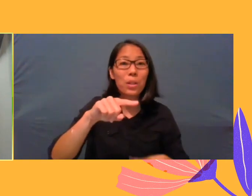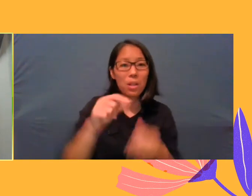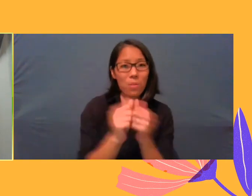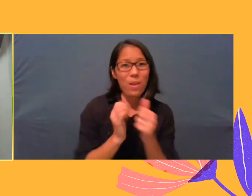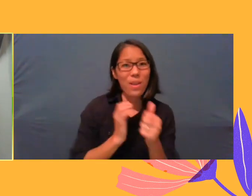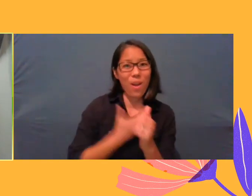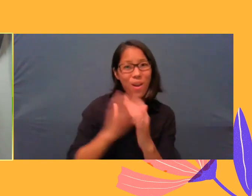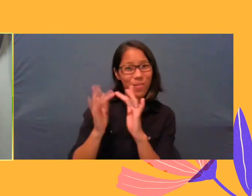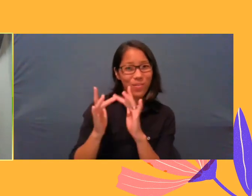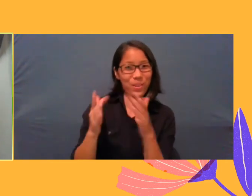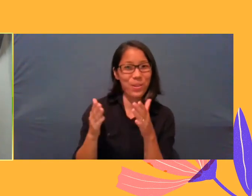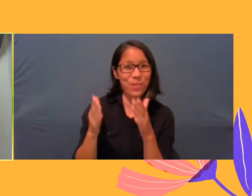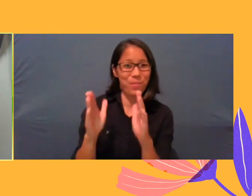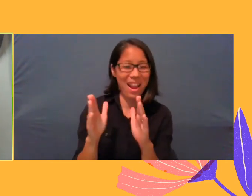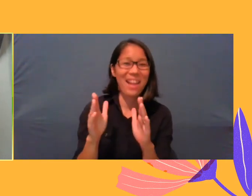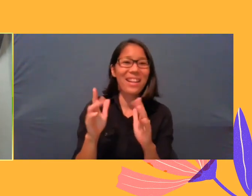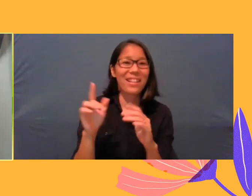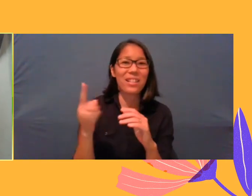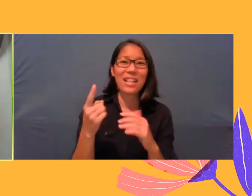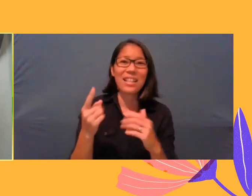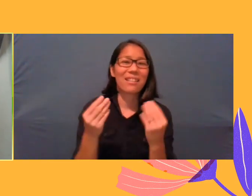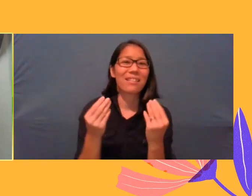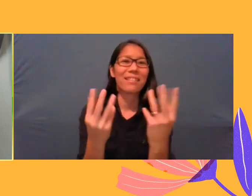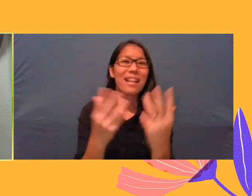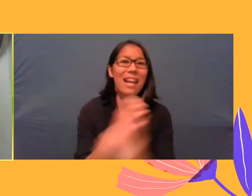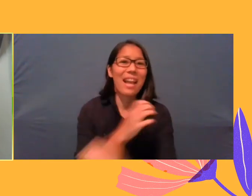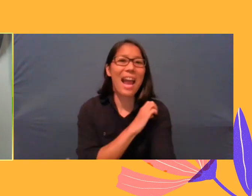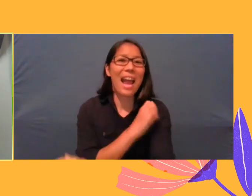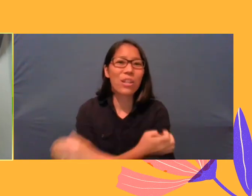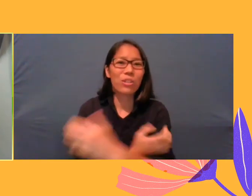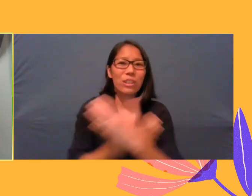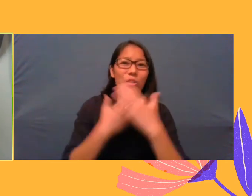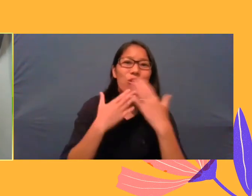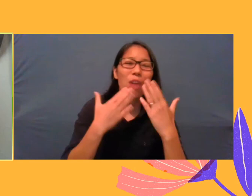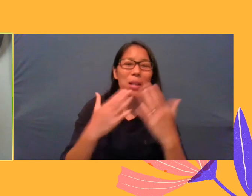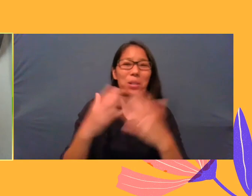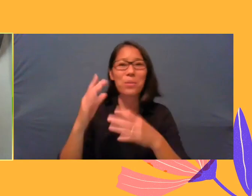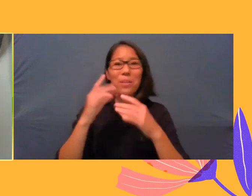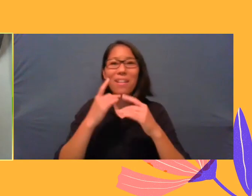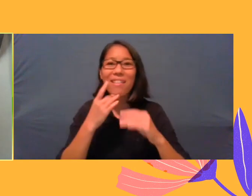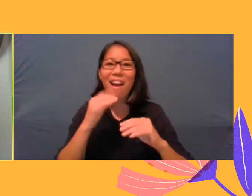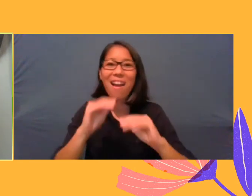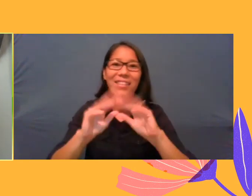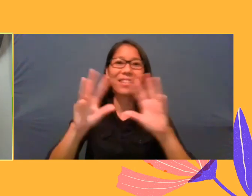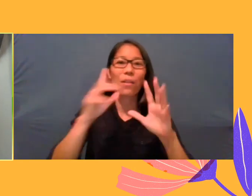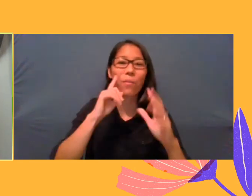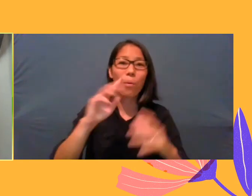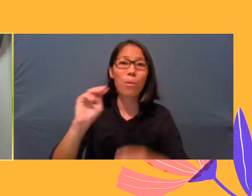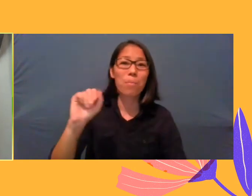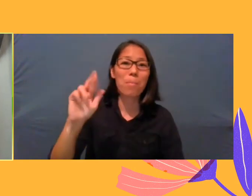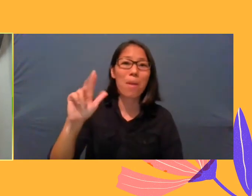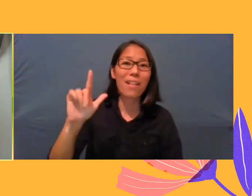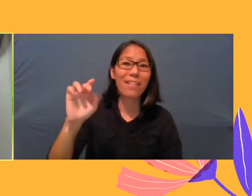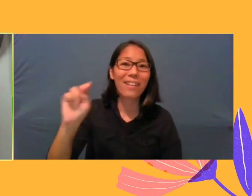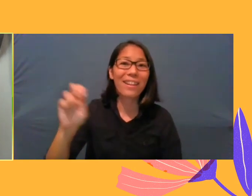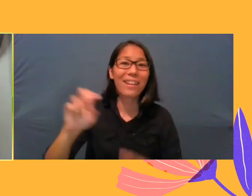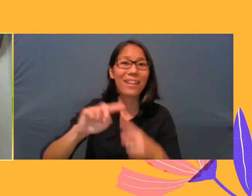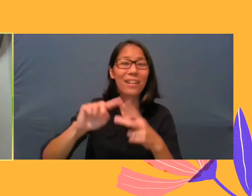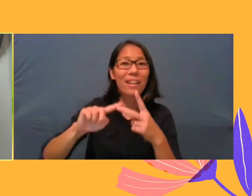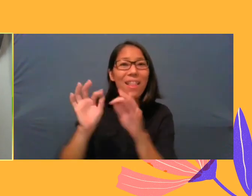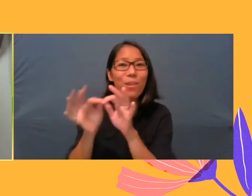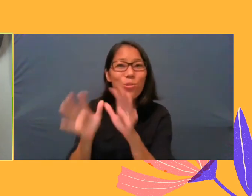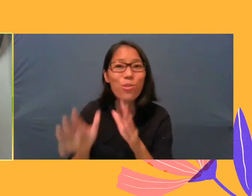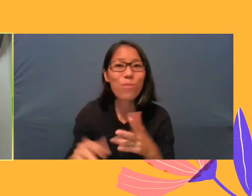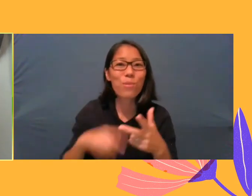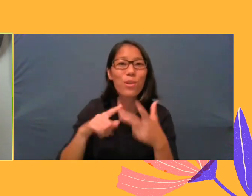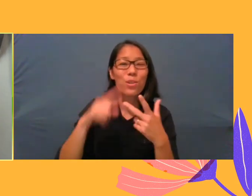virtual way, just give energy of gratitude and light to Marlene, to our interpreters, to